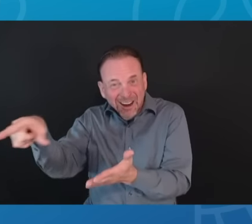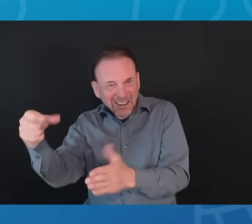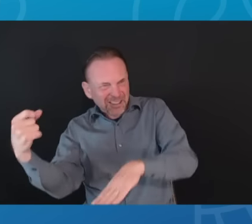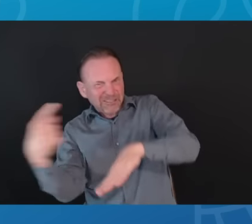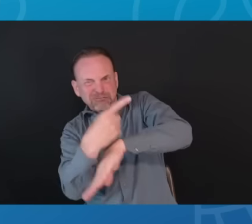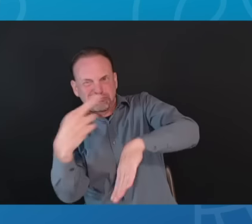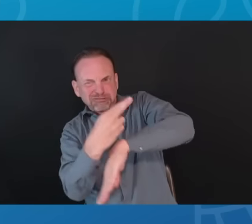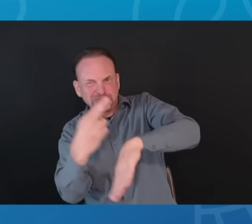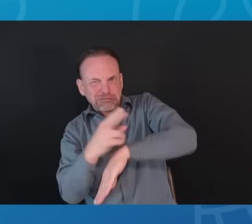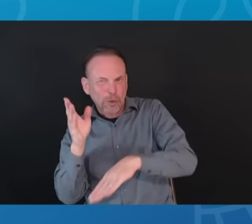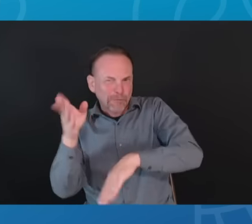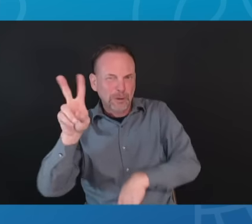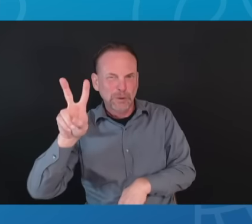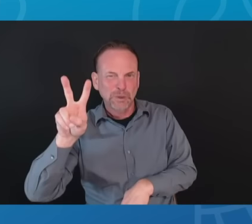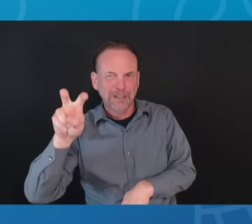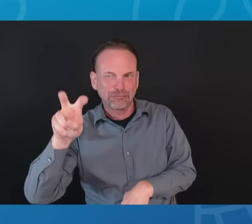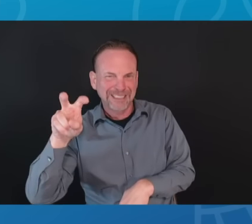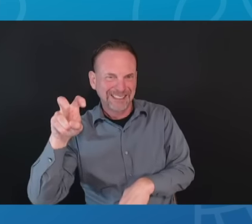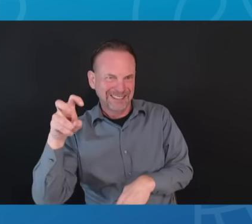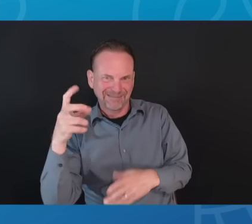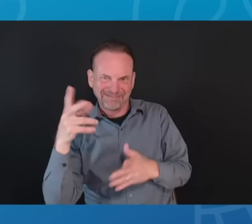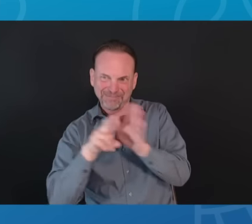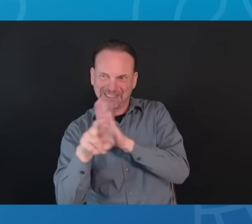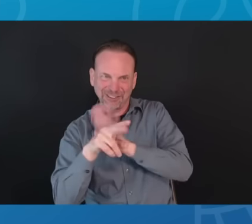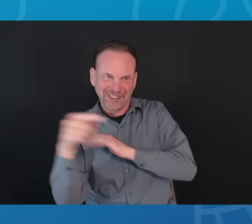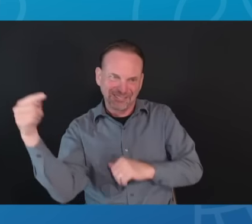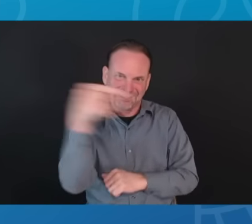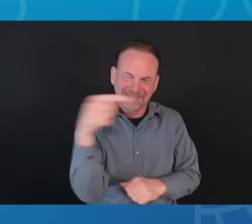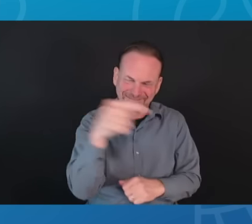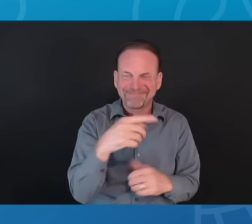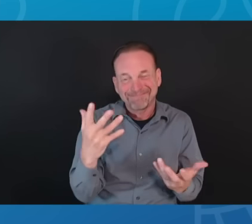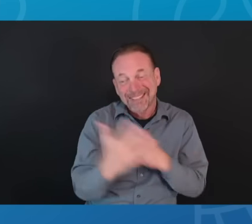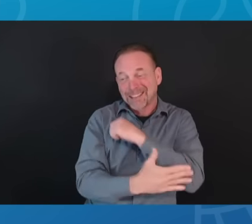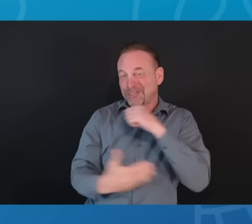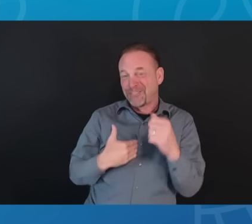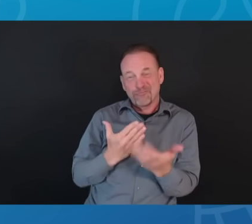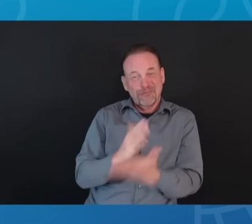the nature of those conversations. You heard the president speak publicly to some of them.